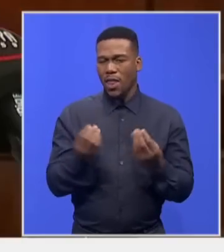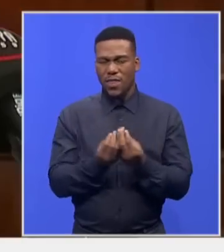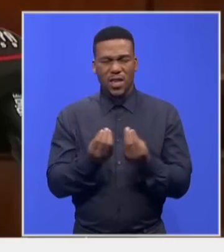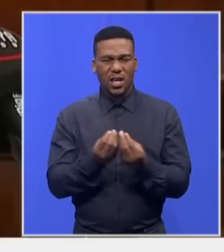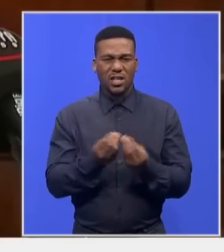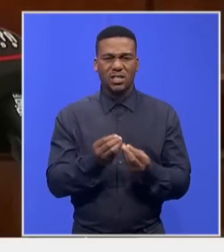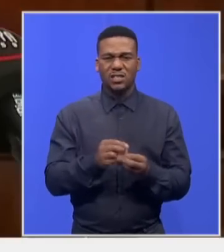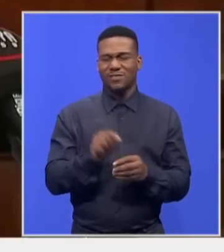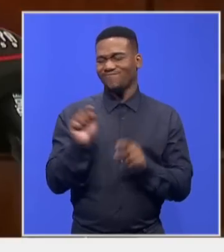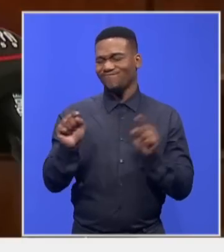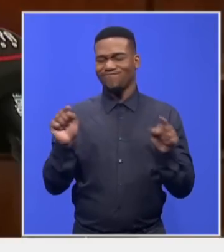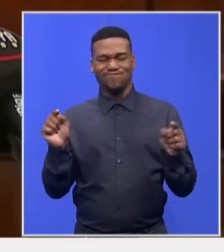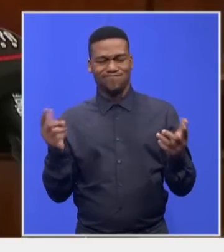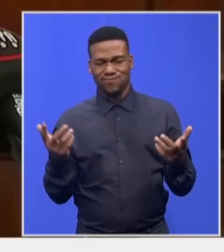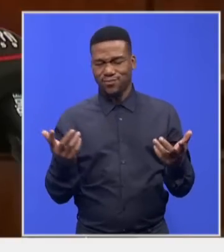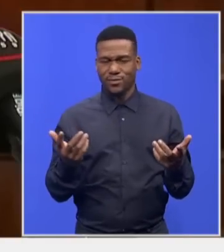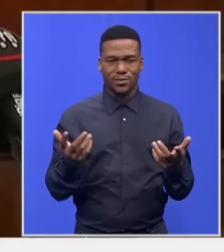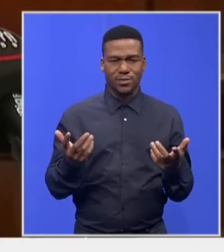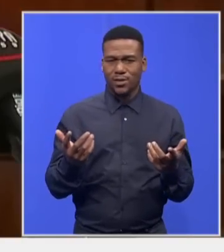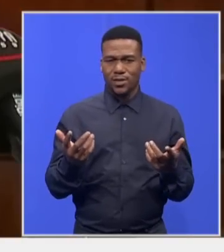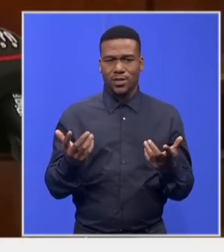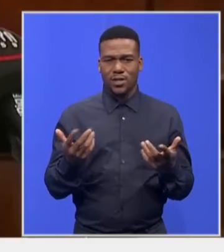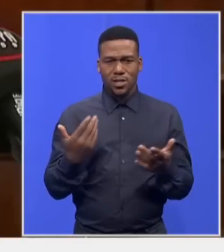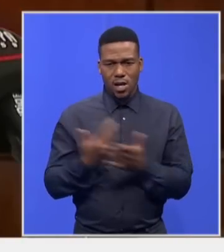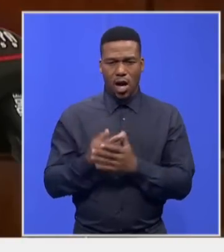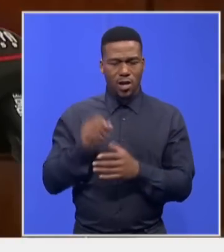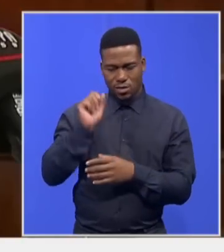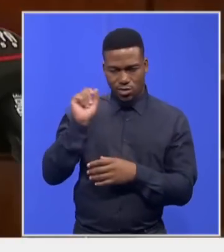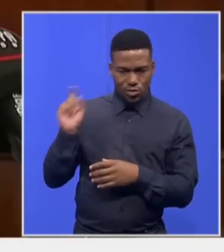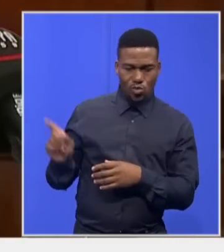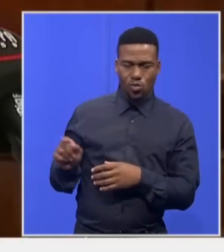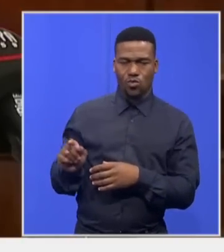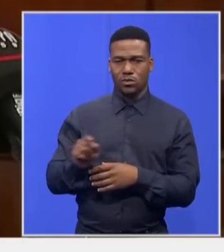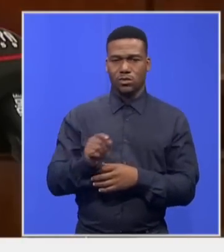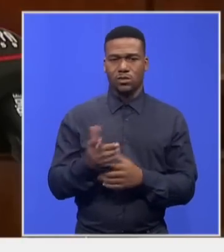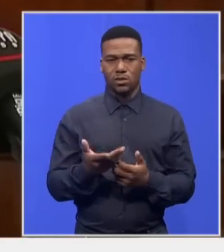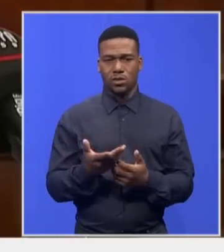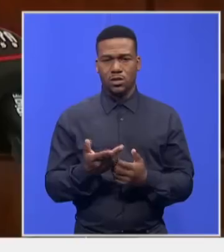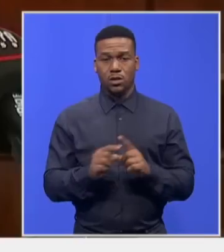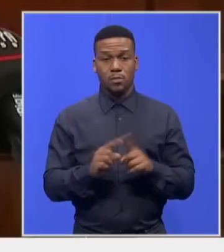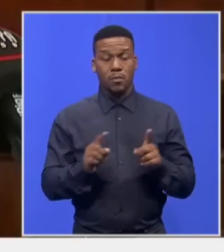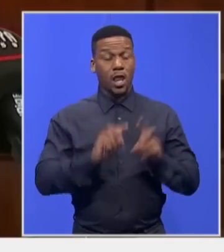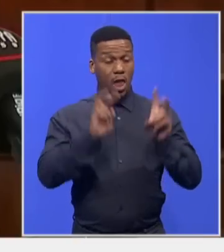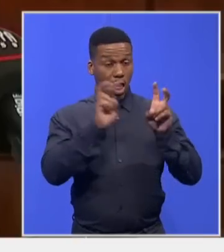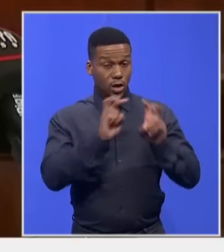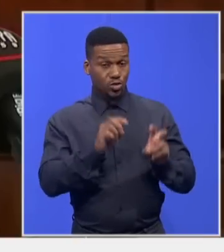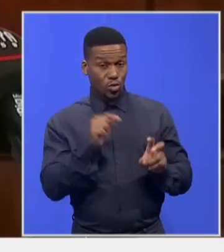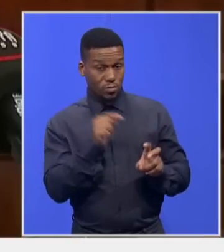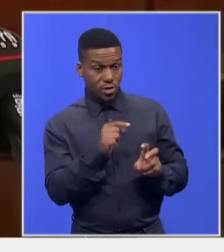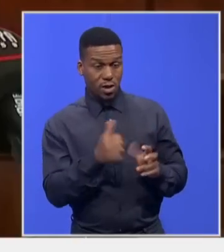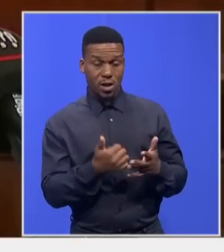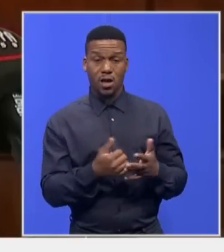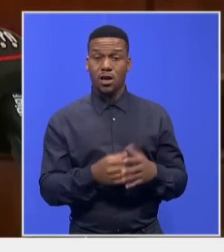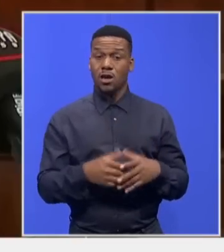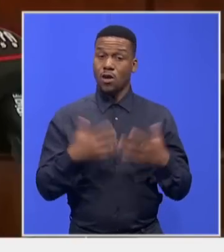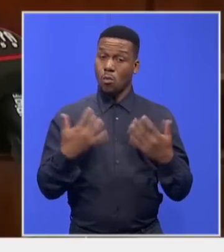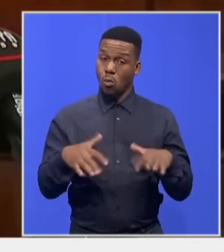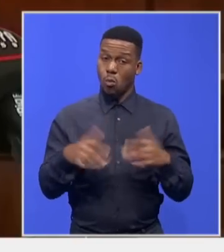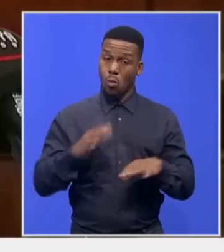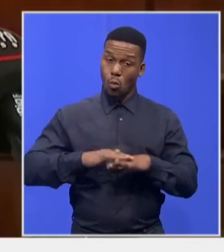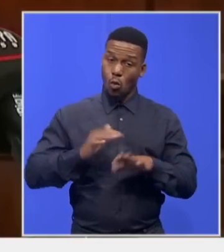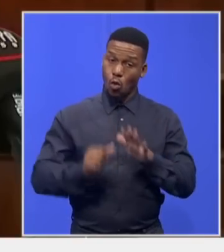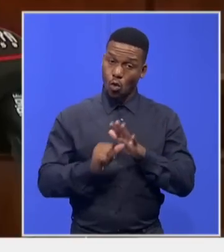like, the narrow confines of what is it that Eskom can offer, but more broadly the conversation is